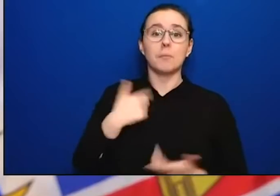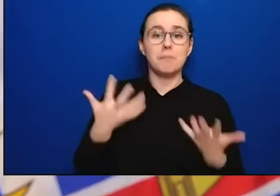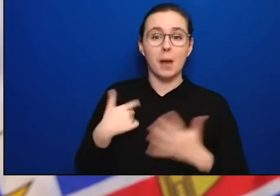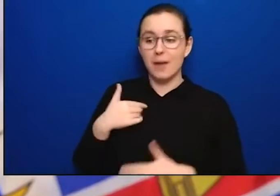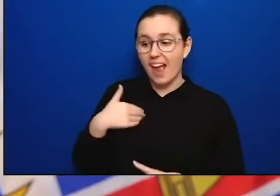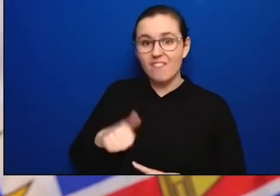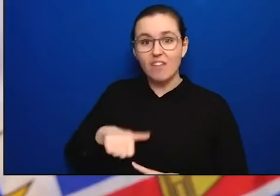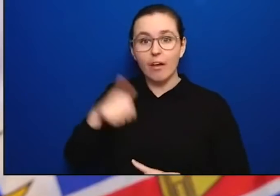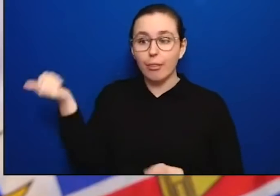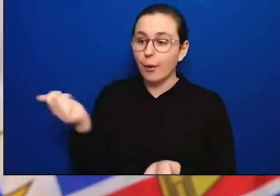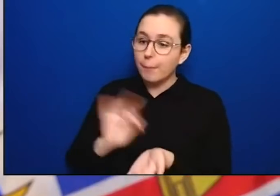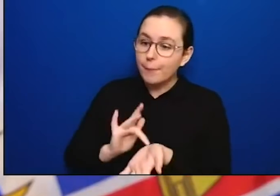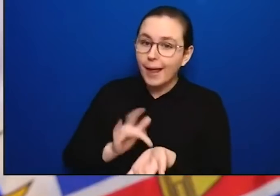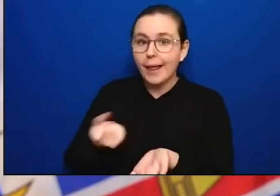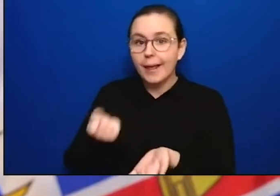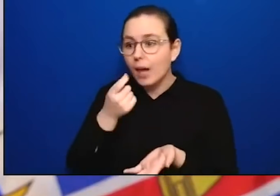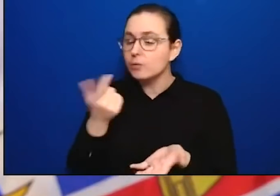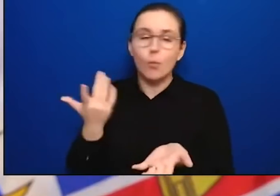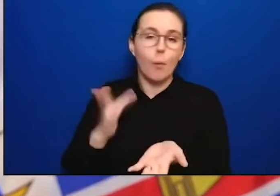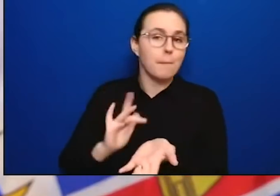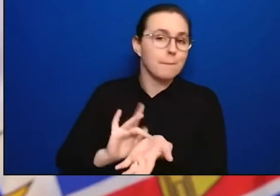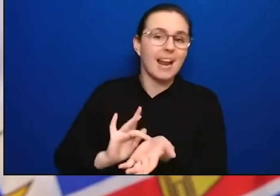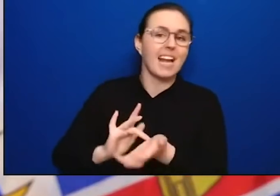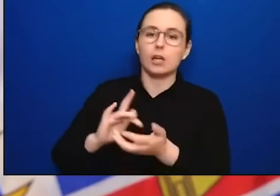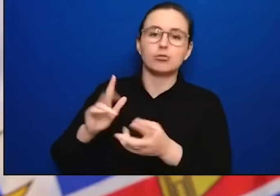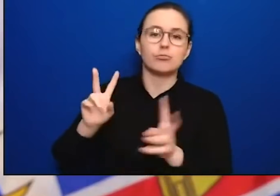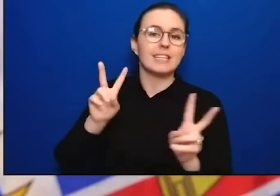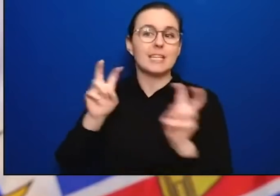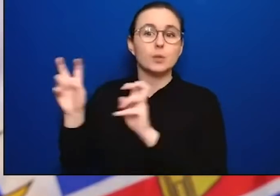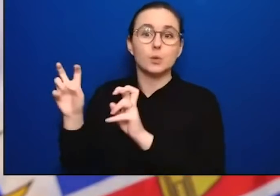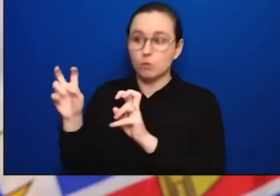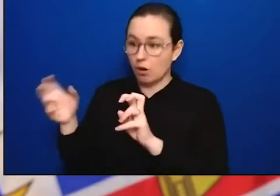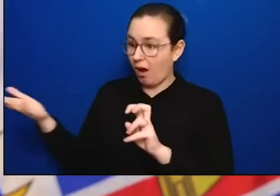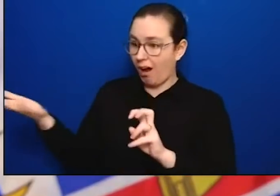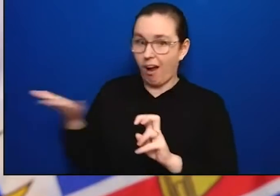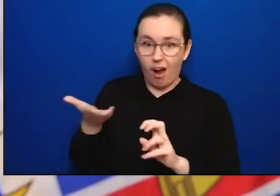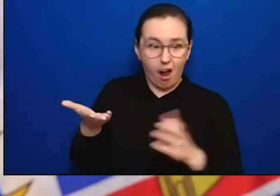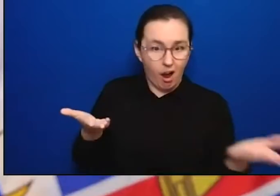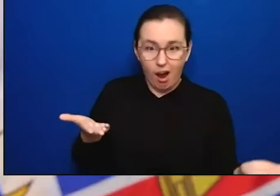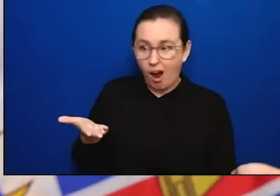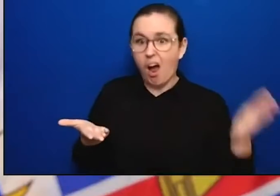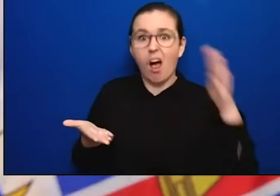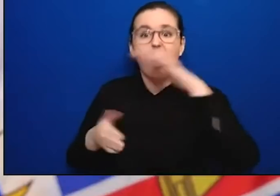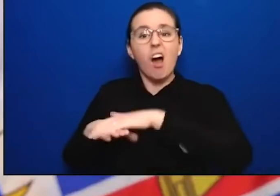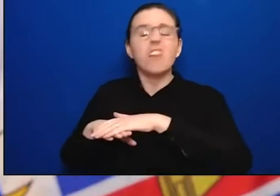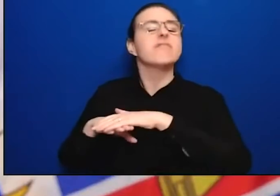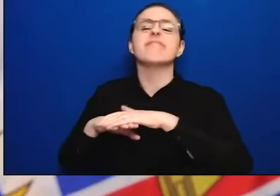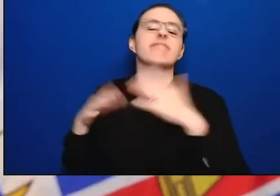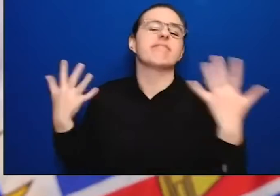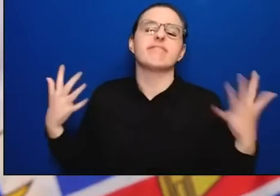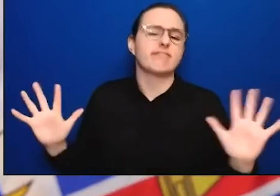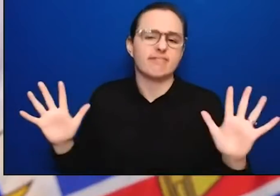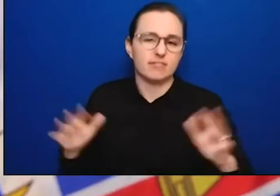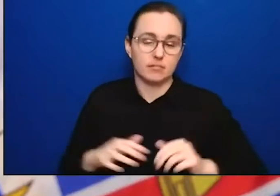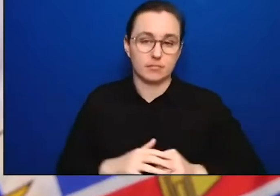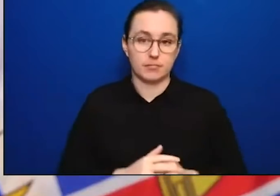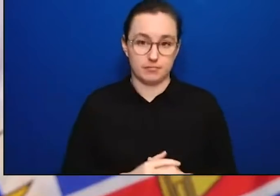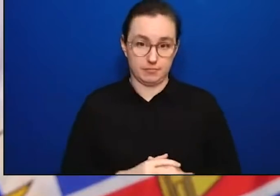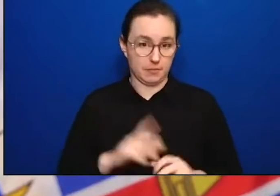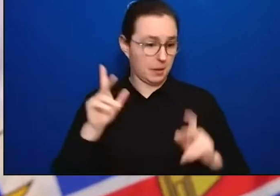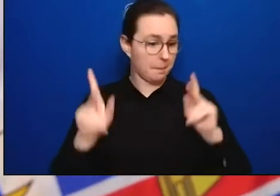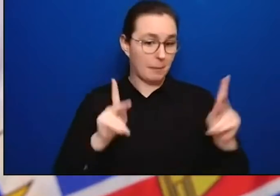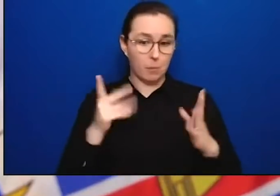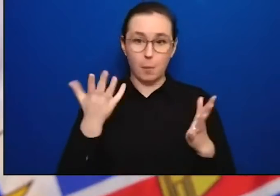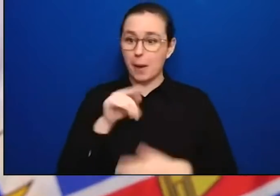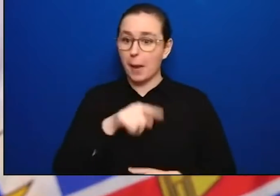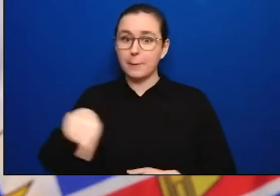have of having other underlying conditions that may complicate an infection with something like COVID. And in particular, people